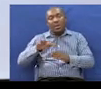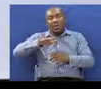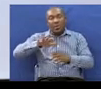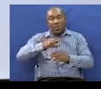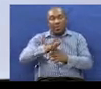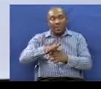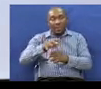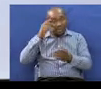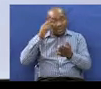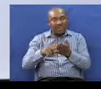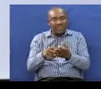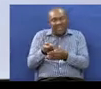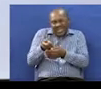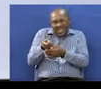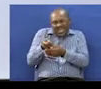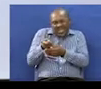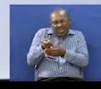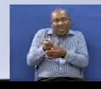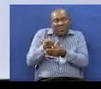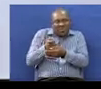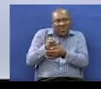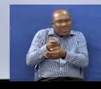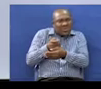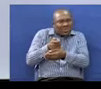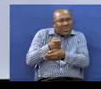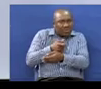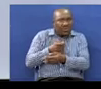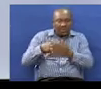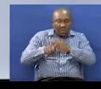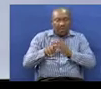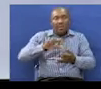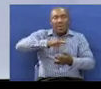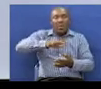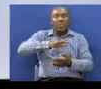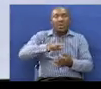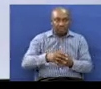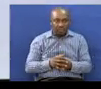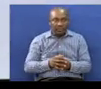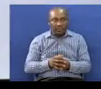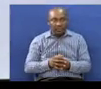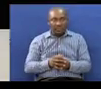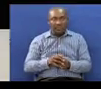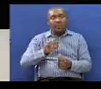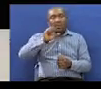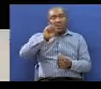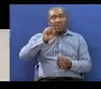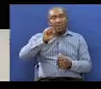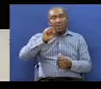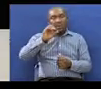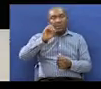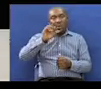in water in a very small amount. It dissolves in water in a very small amount.